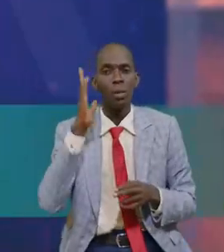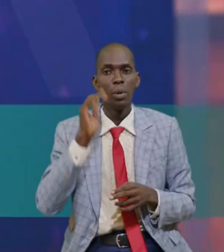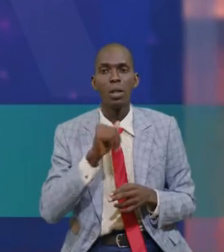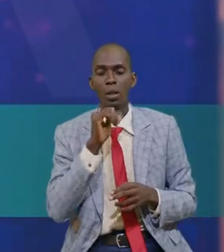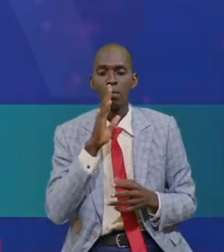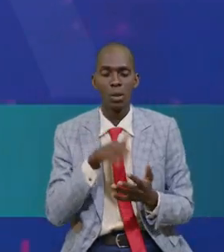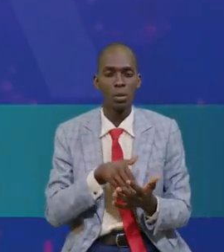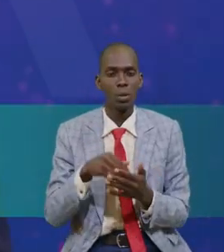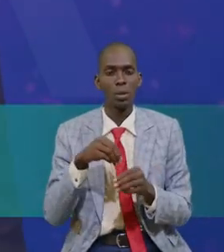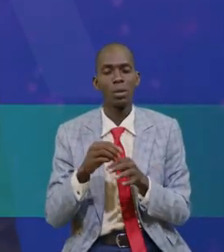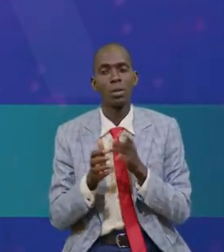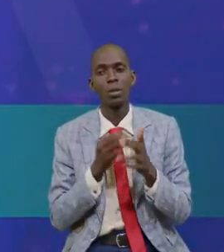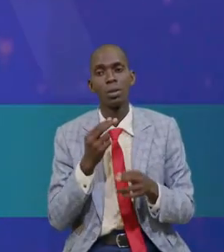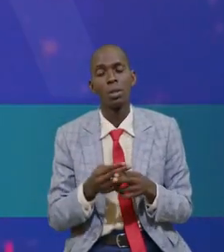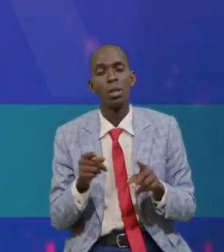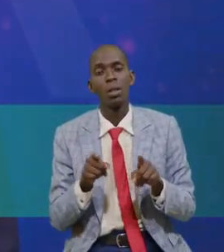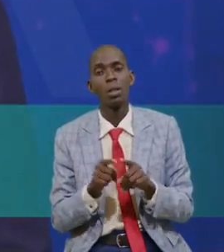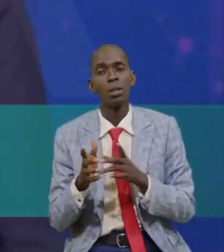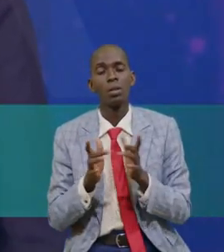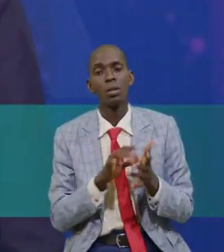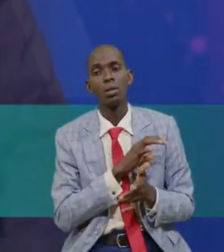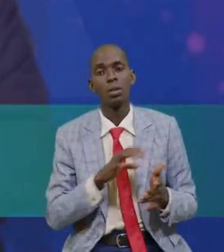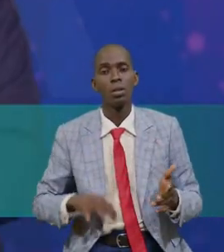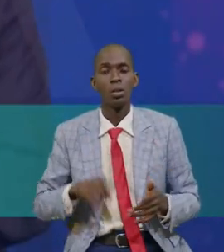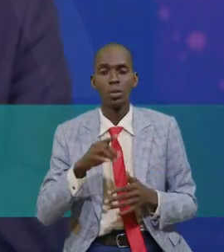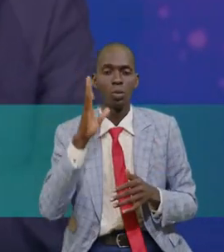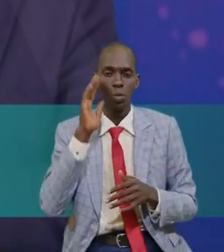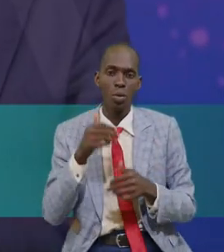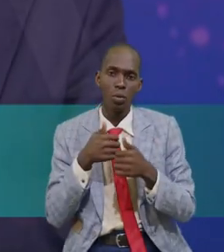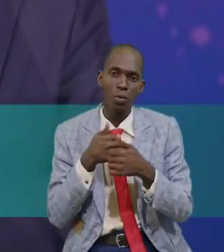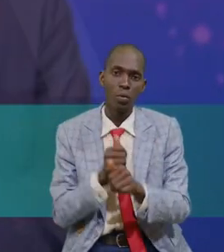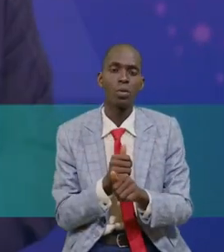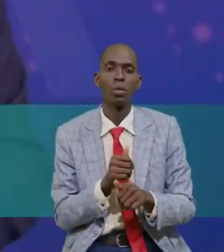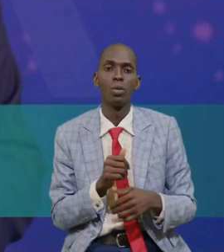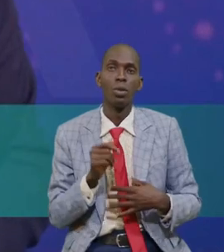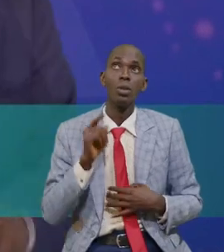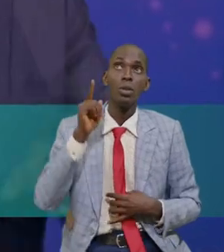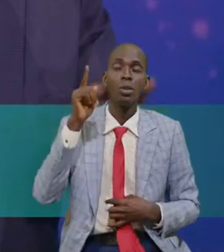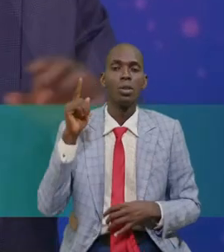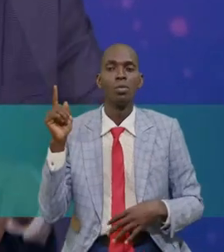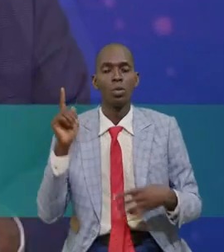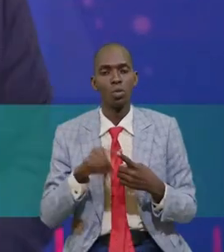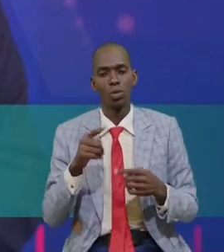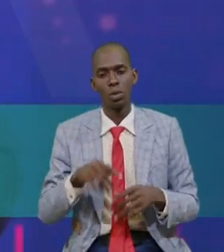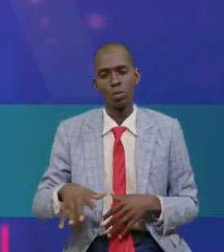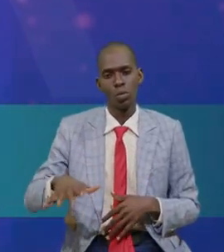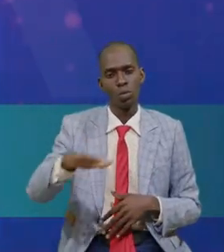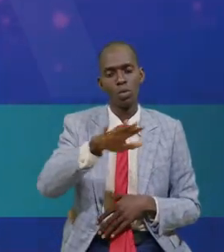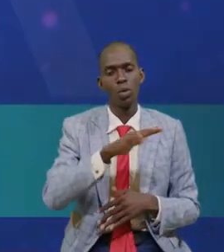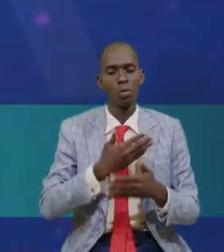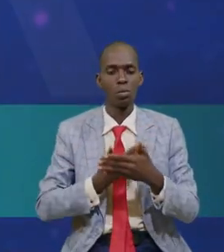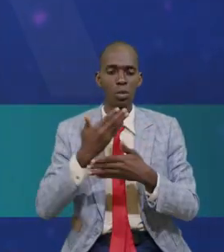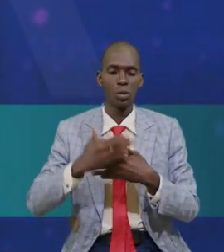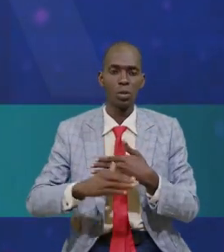the Lord Jesus Christ, you'll follow him to the regions beyond. We're looking at